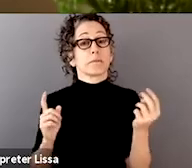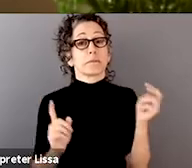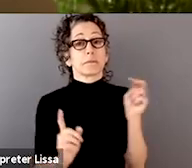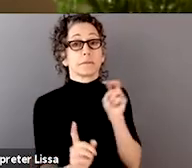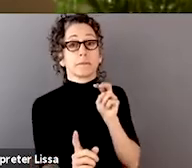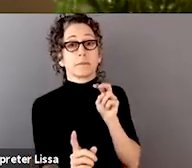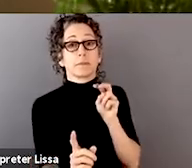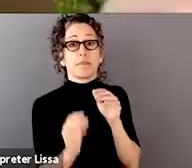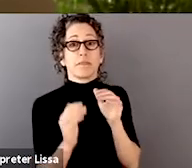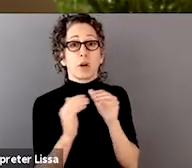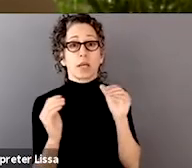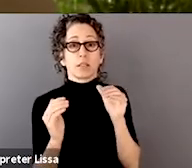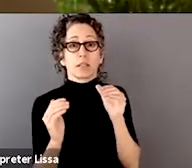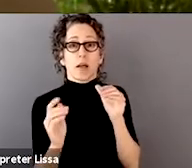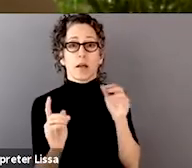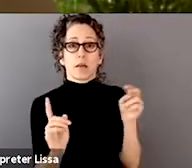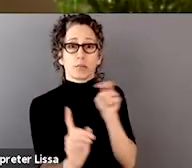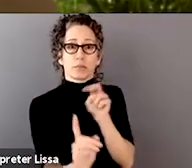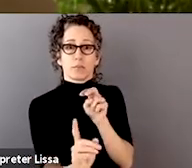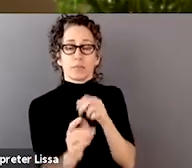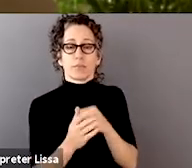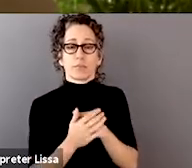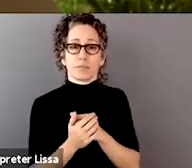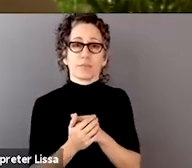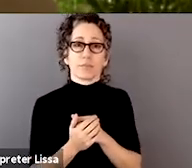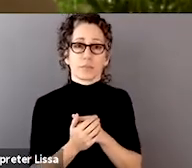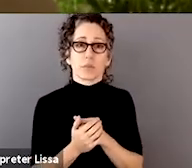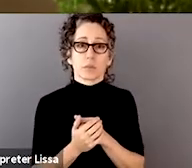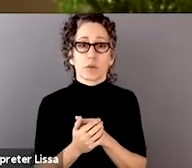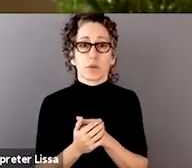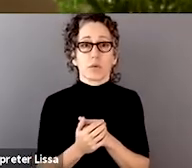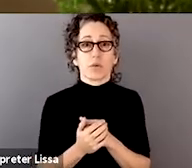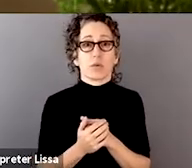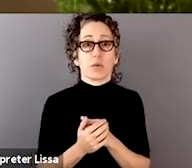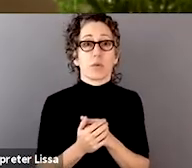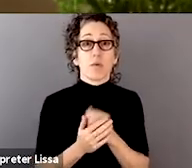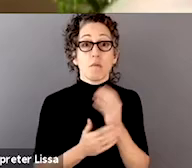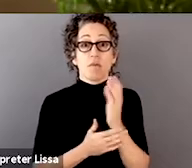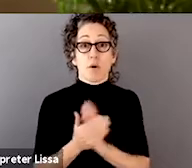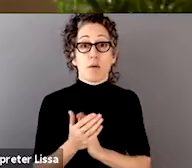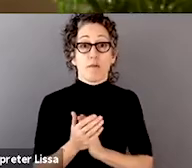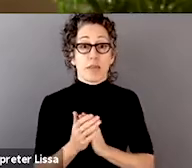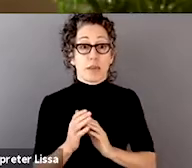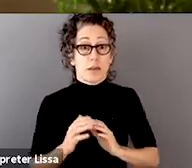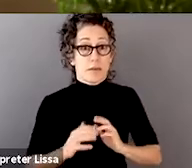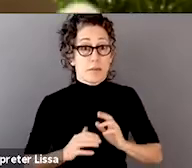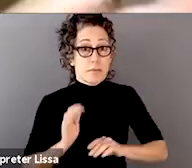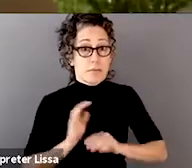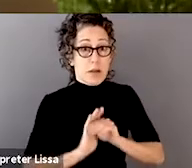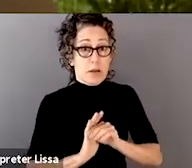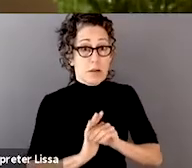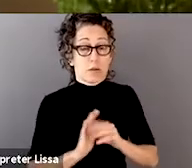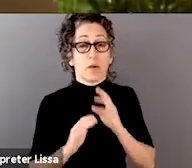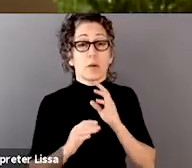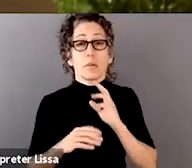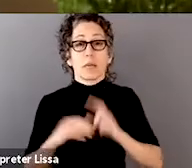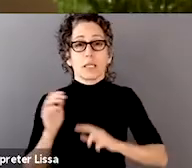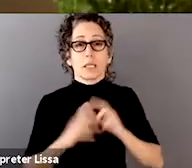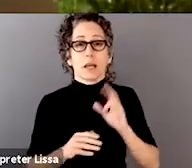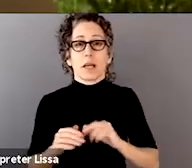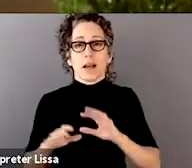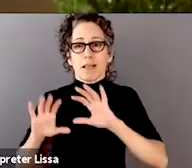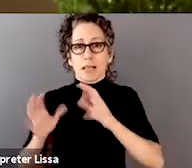fairness constraints. And in that regard, basically what we were doing is building fair classifiers and fair resource